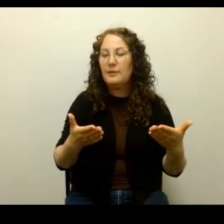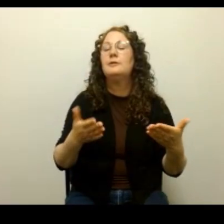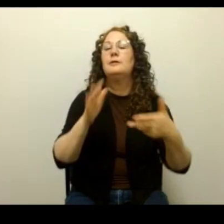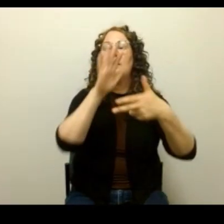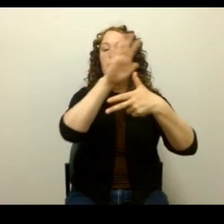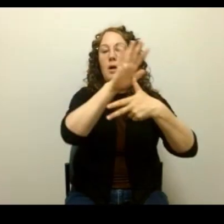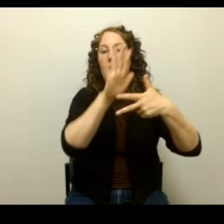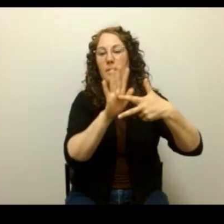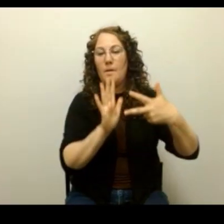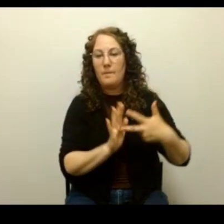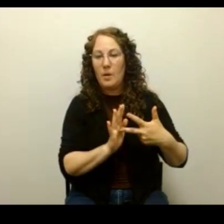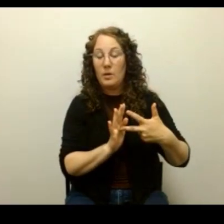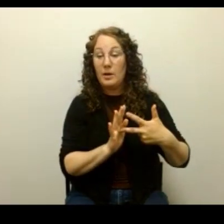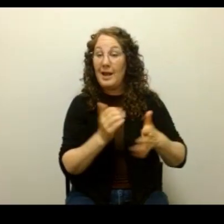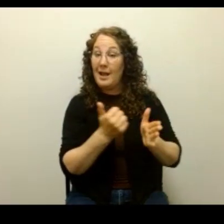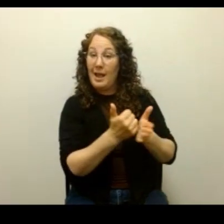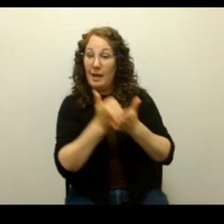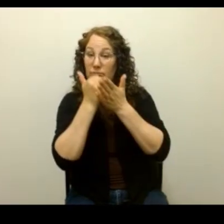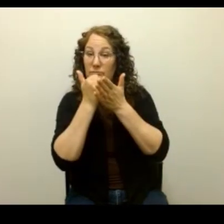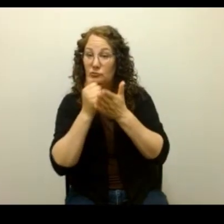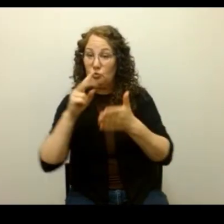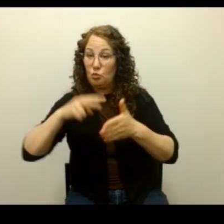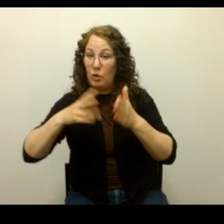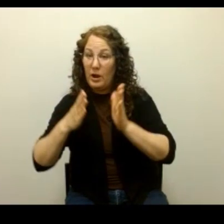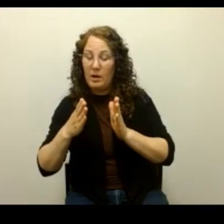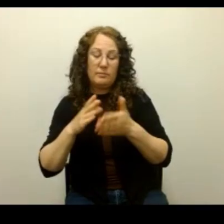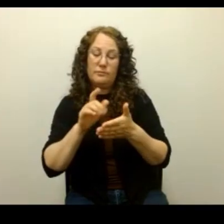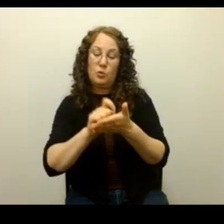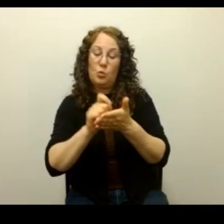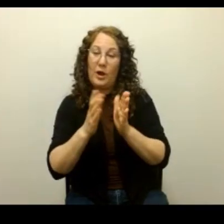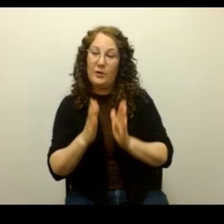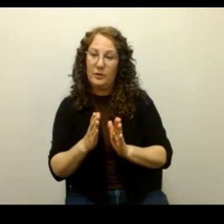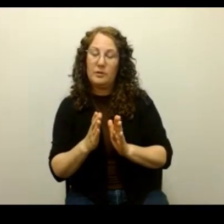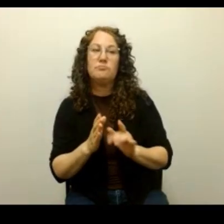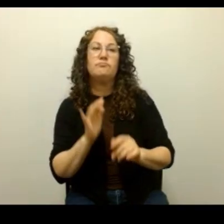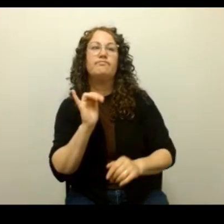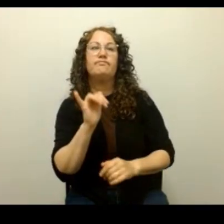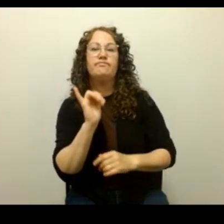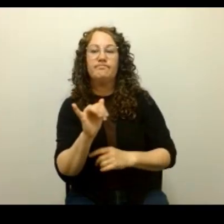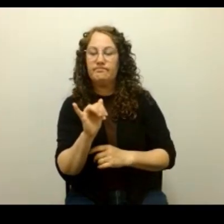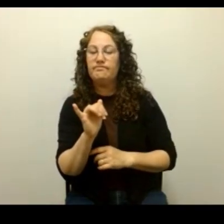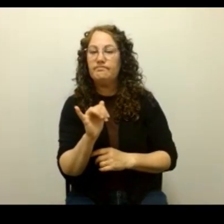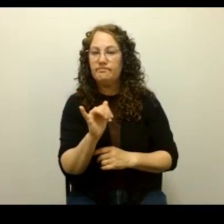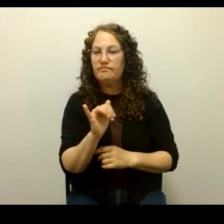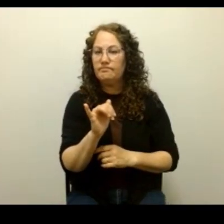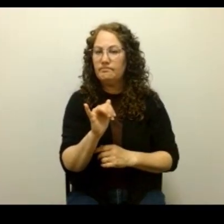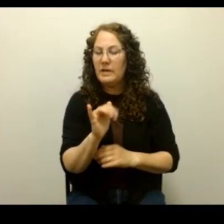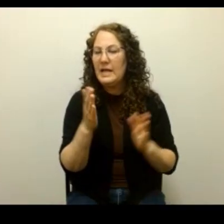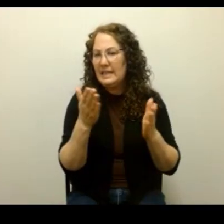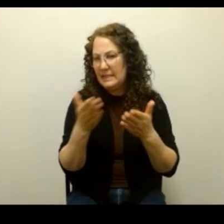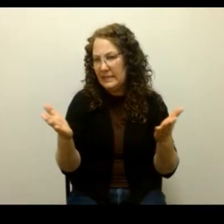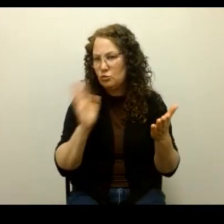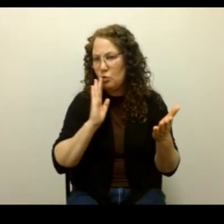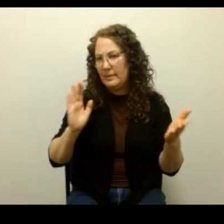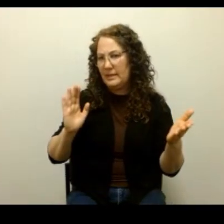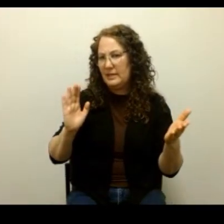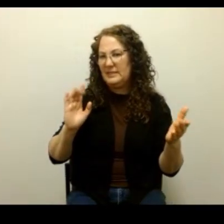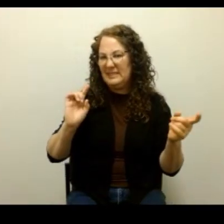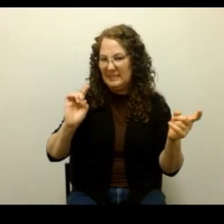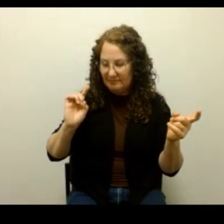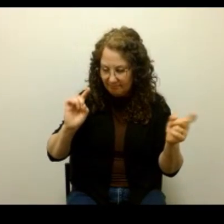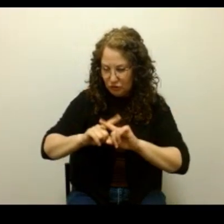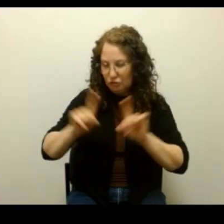writer see that there could be different things could be done in a different